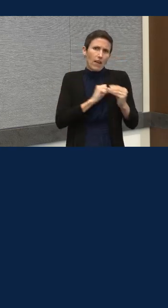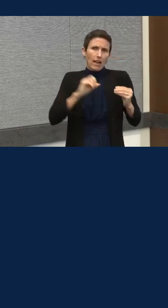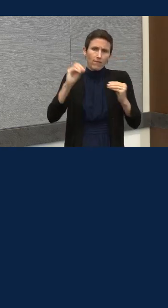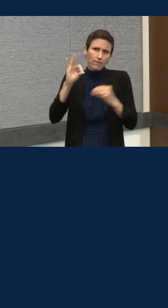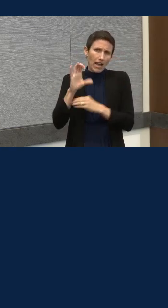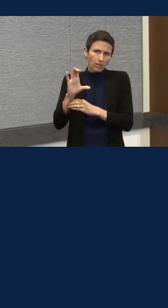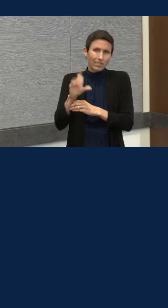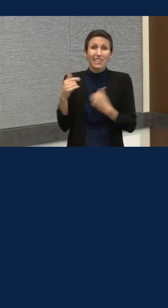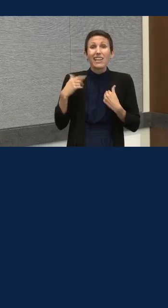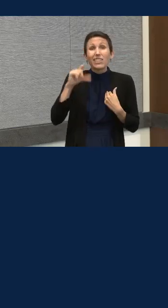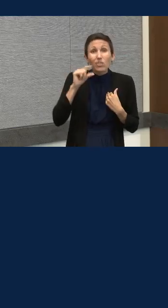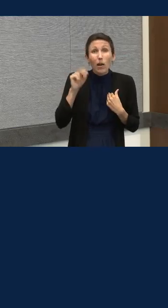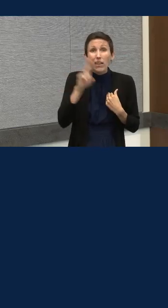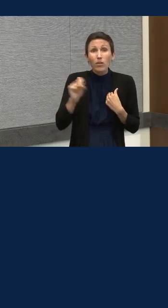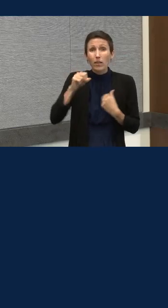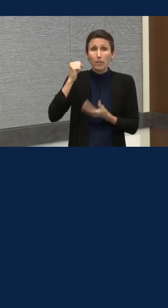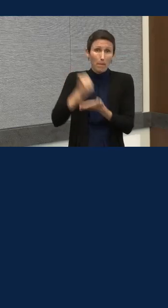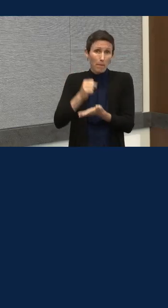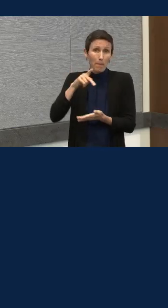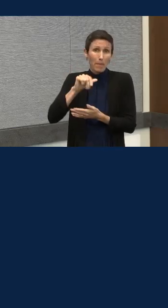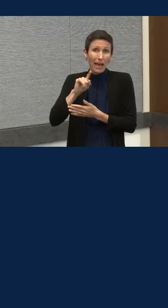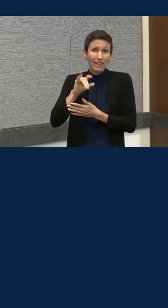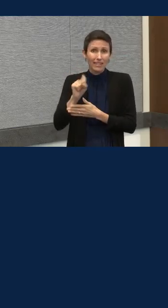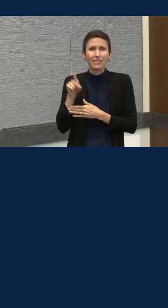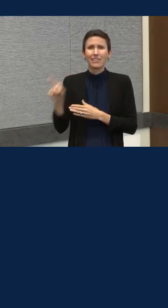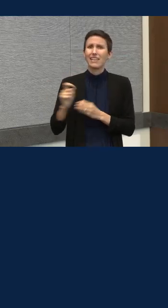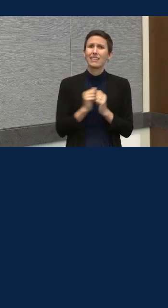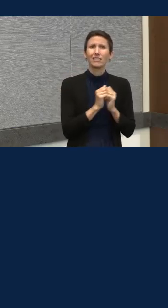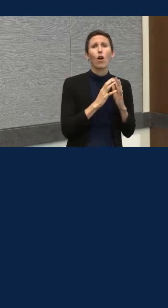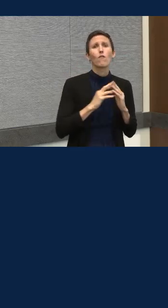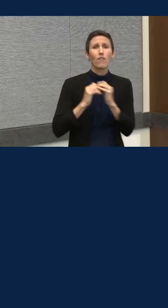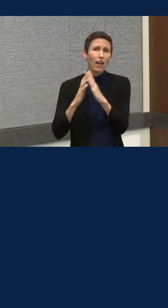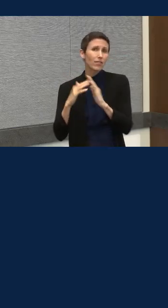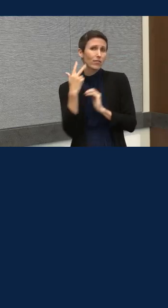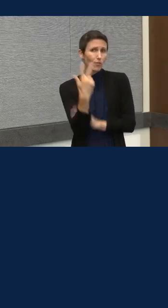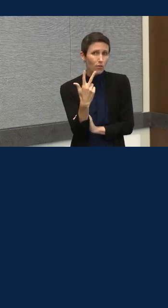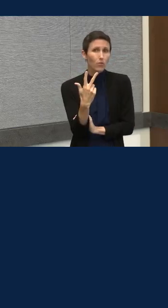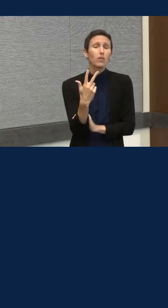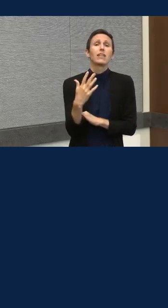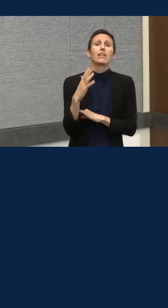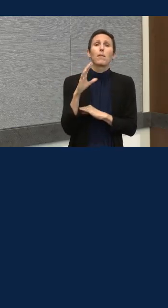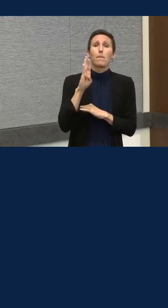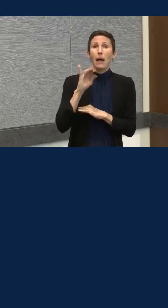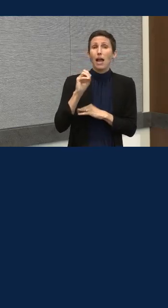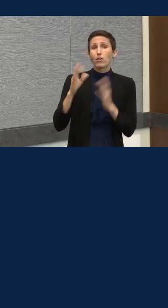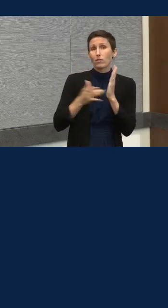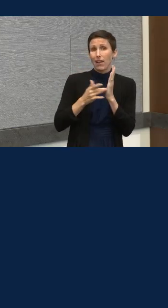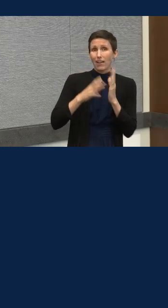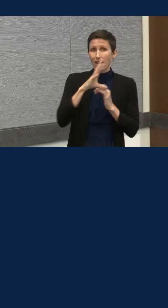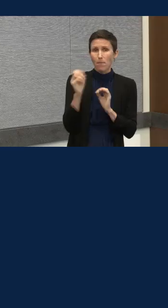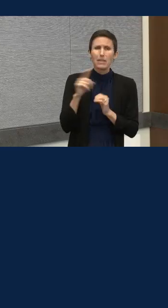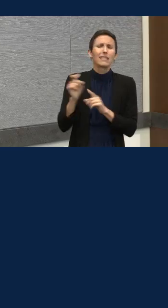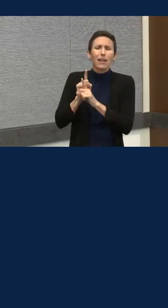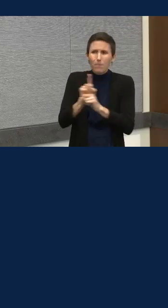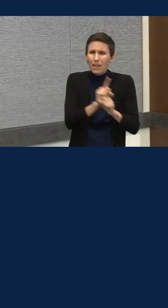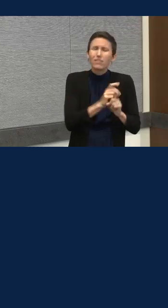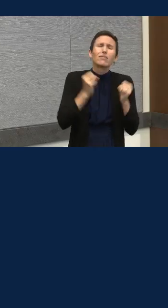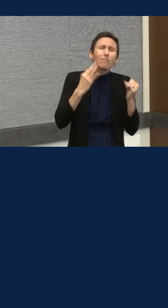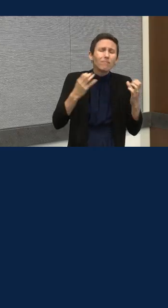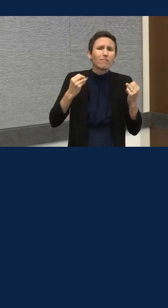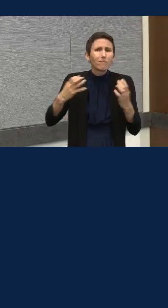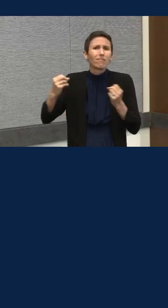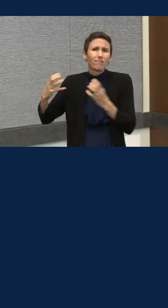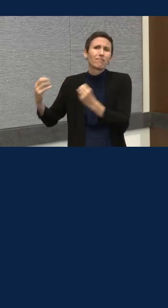U.S. patents. He's co-founded 3 biotech companies and has mentored dozens of rising stars in